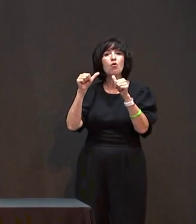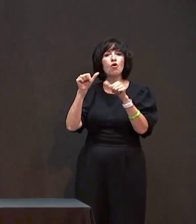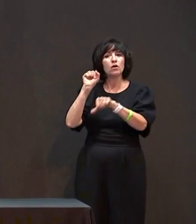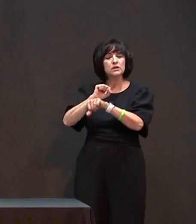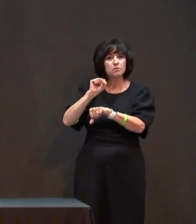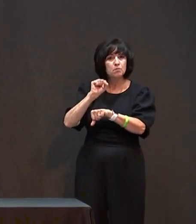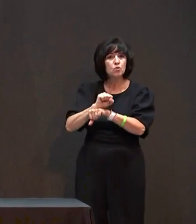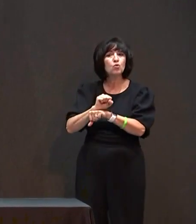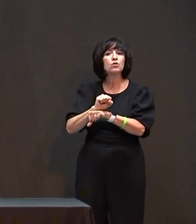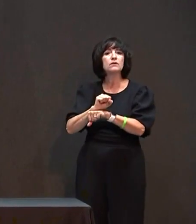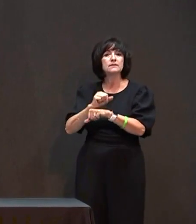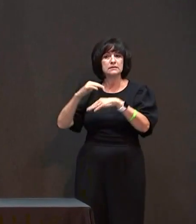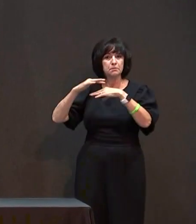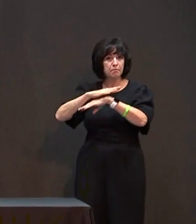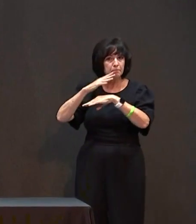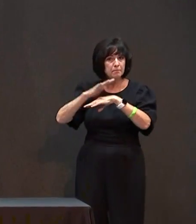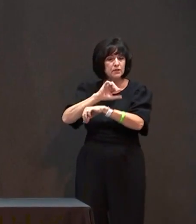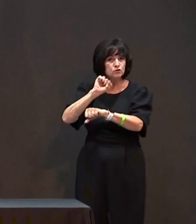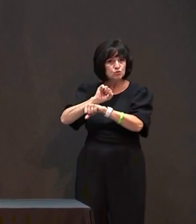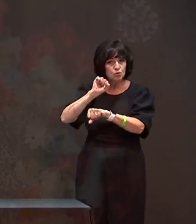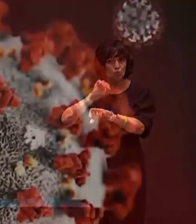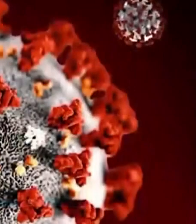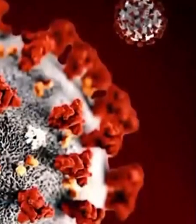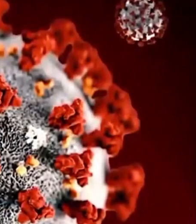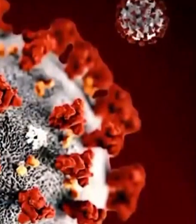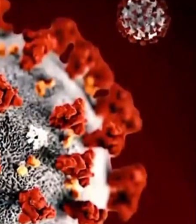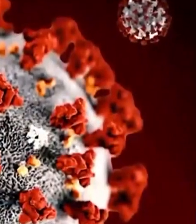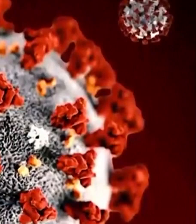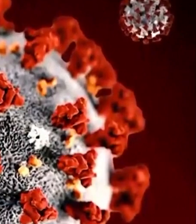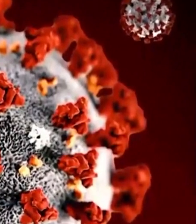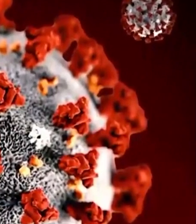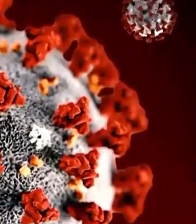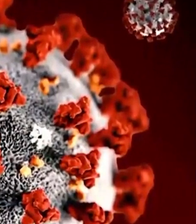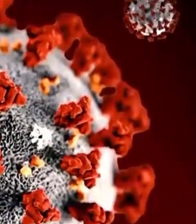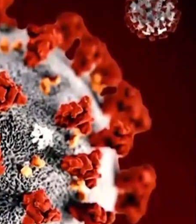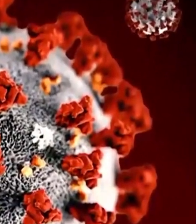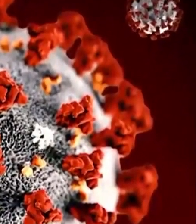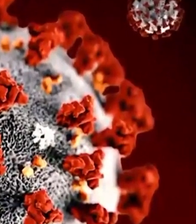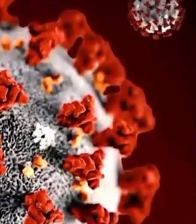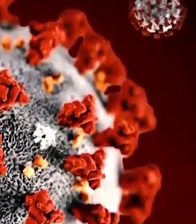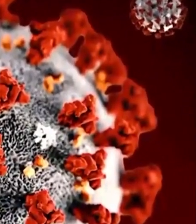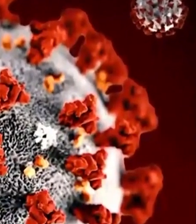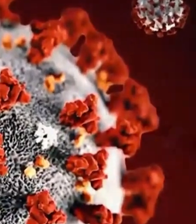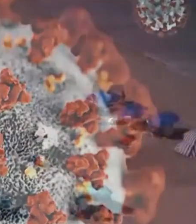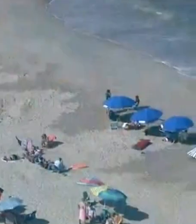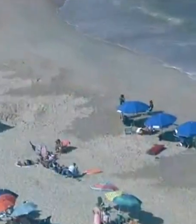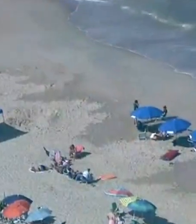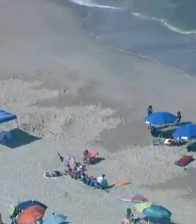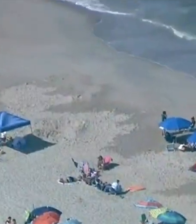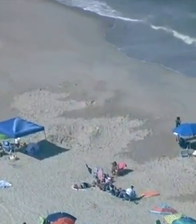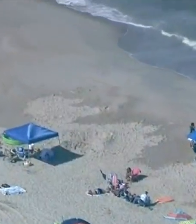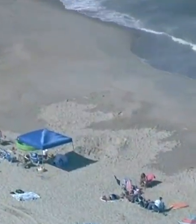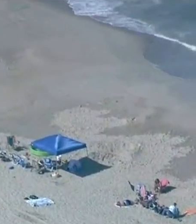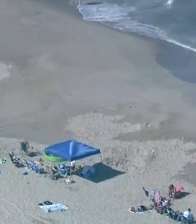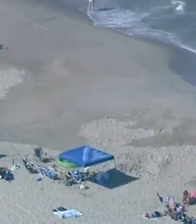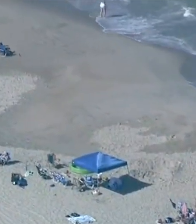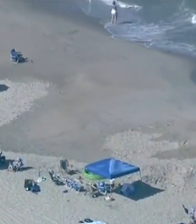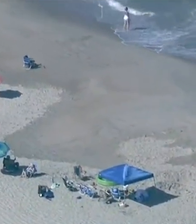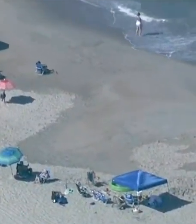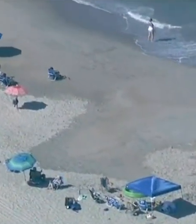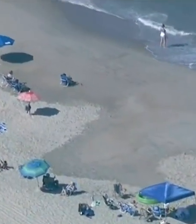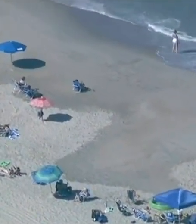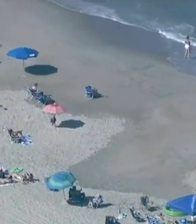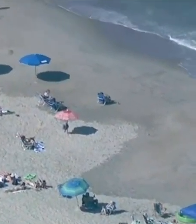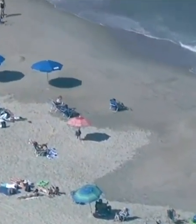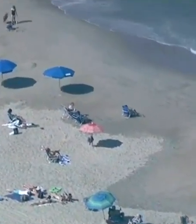among people who are traveling in and out. Governor John Carney says the median age of those testing positive has changed. Within the last few weeks,